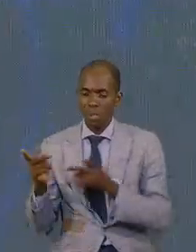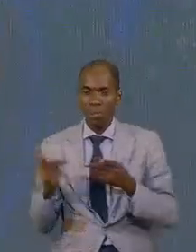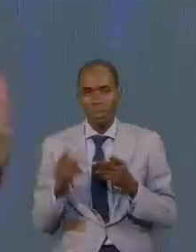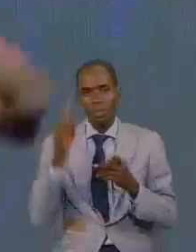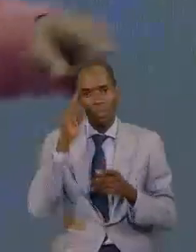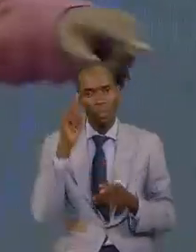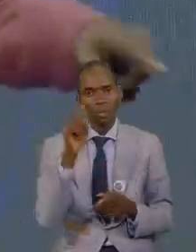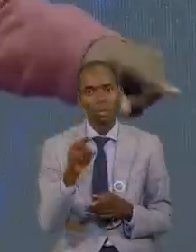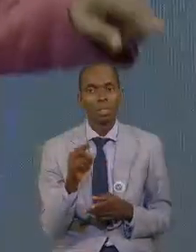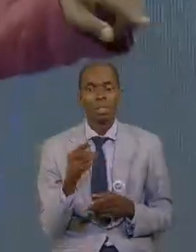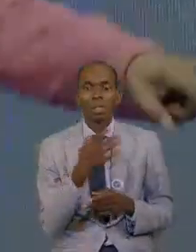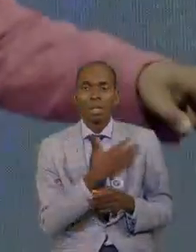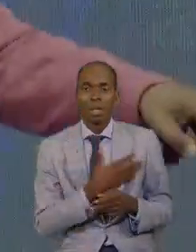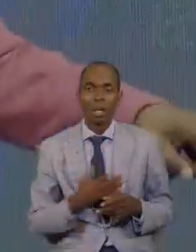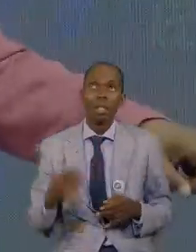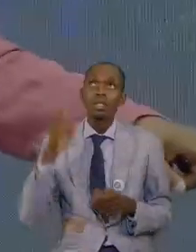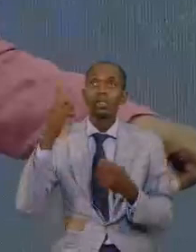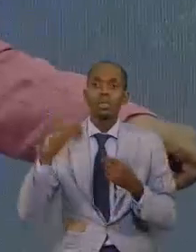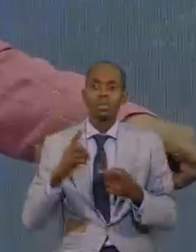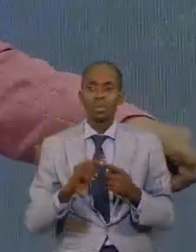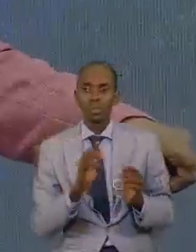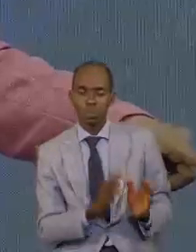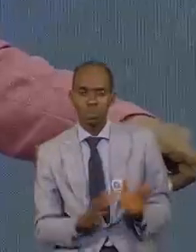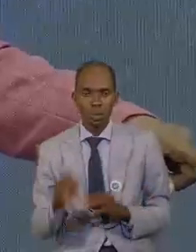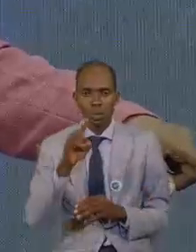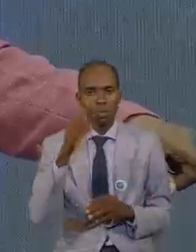And he comes to prepare you for that place.